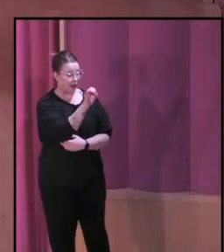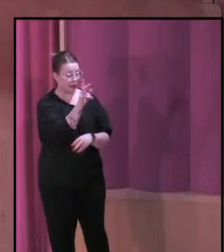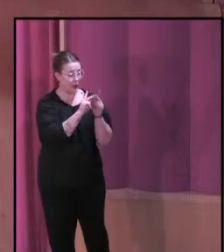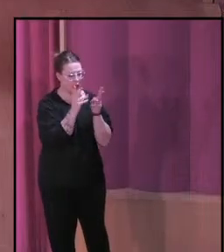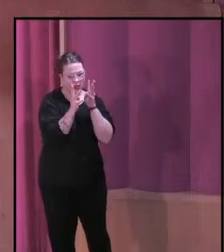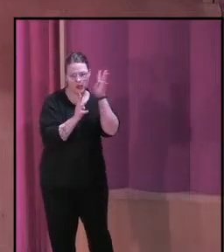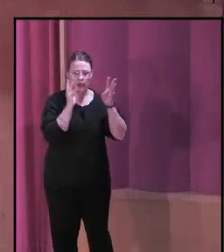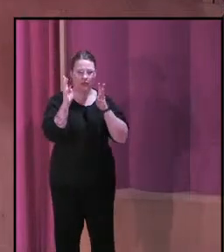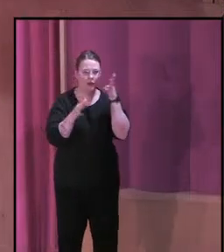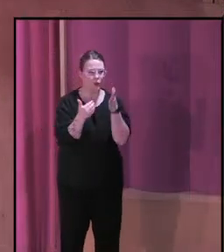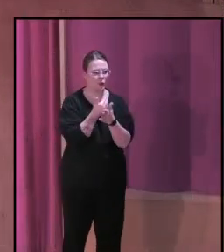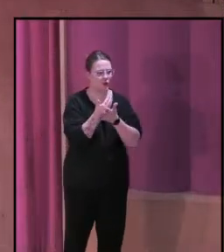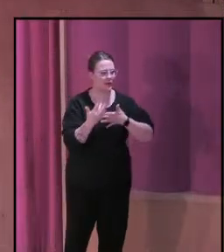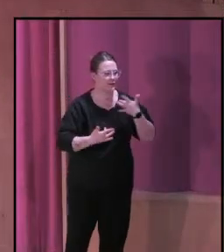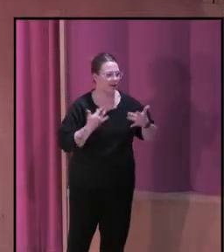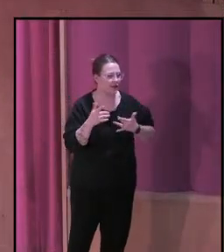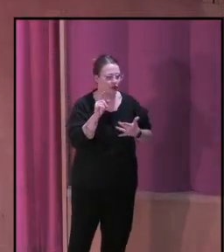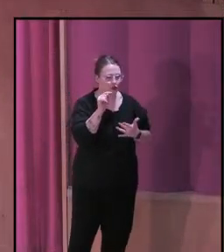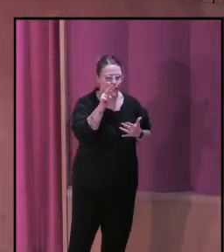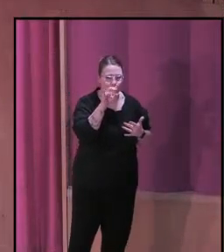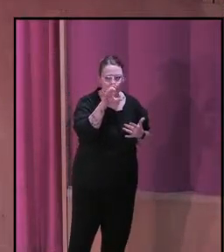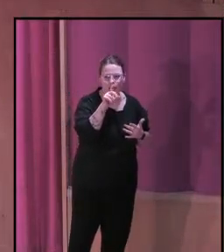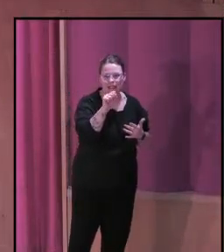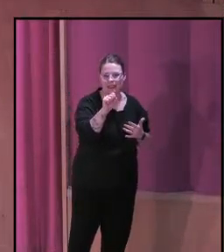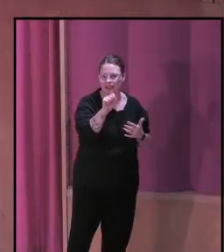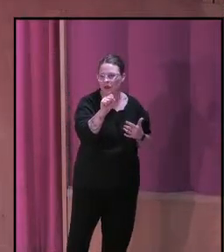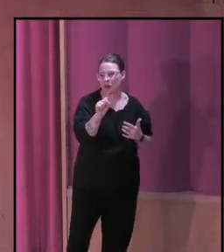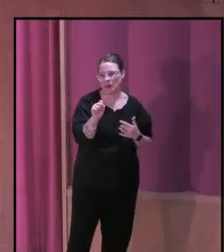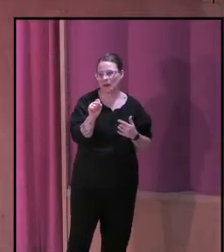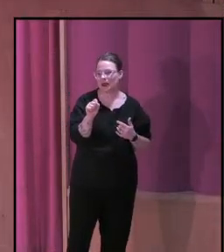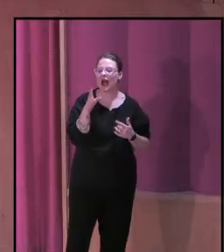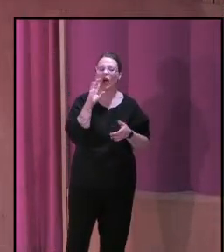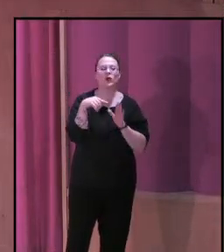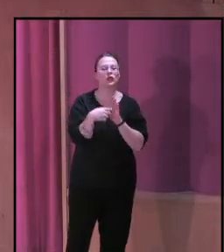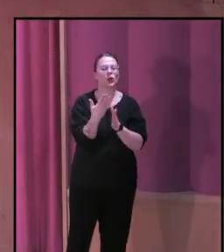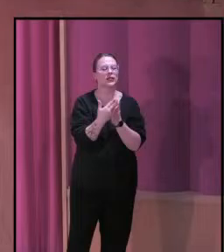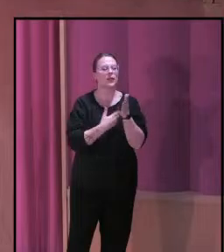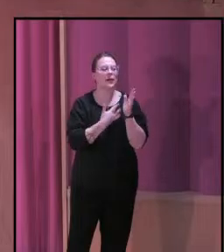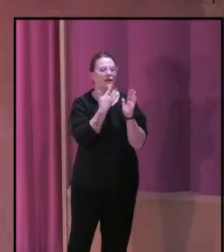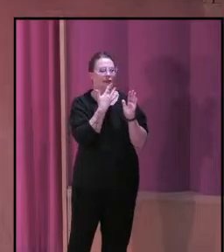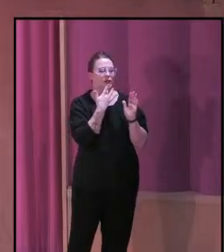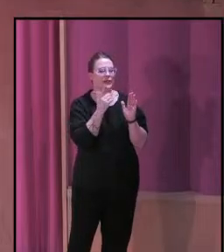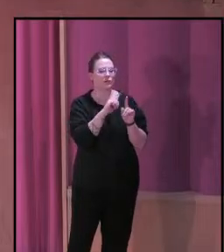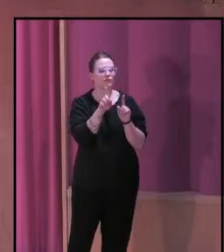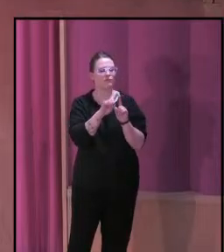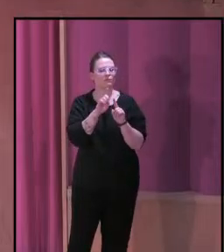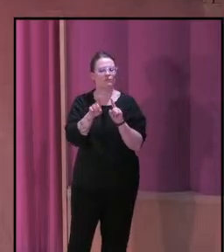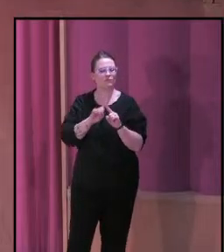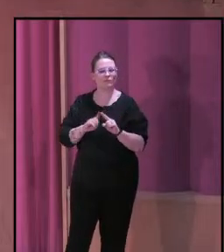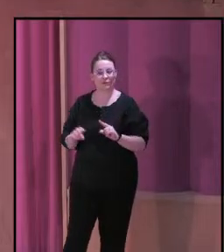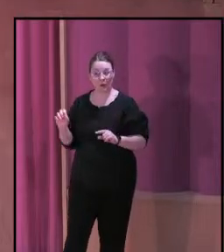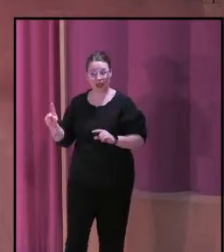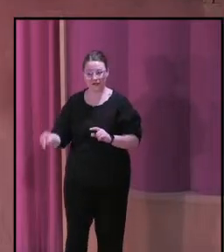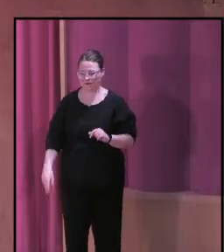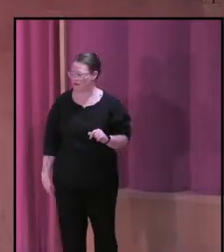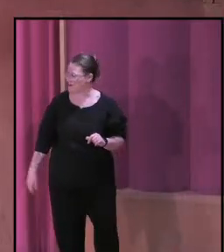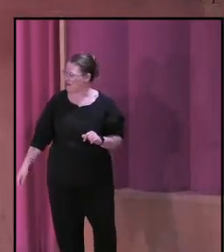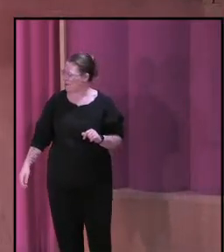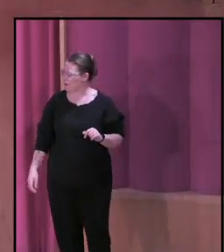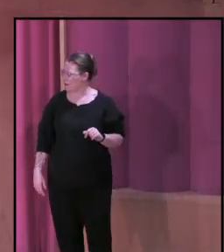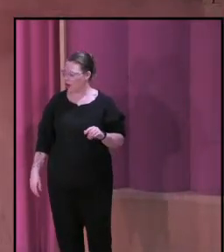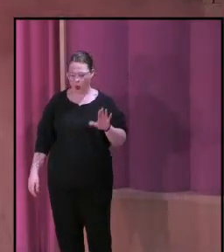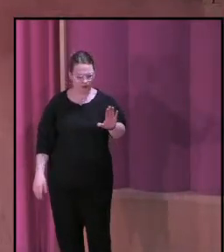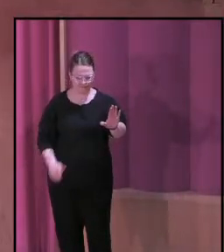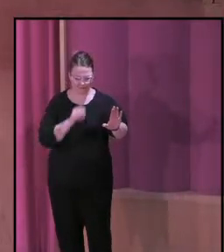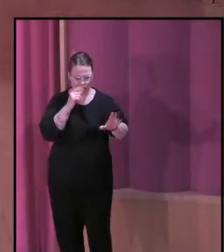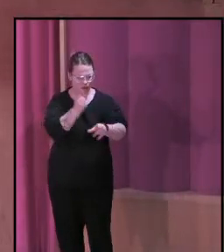with new and exciting tricks all the time. I want to show you just a few of my favorites. Check this out. Wait, hold on, that's